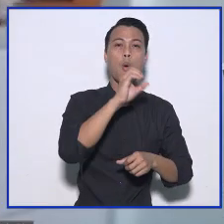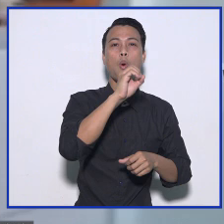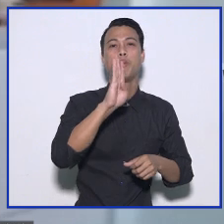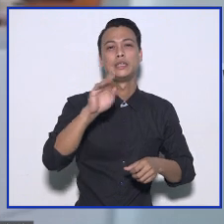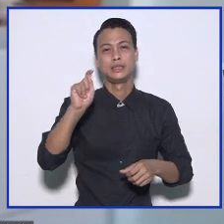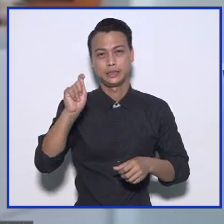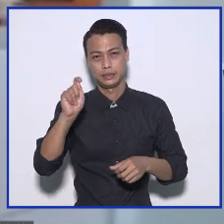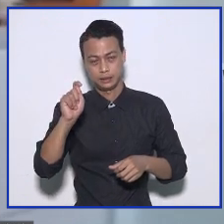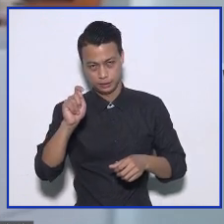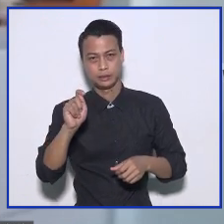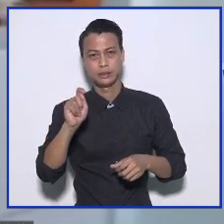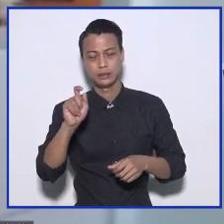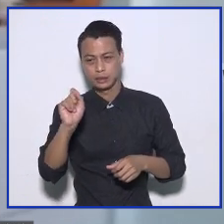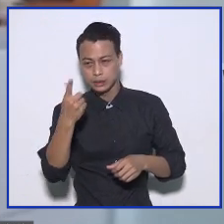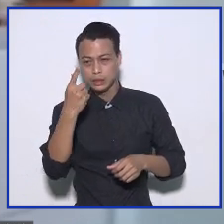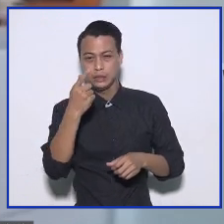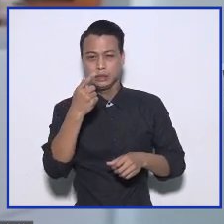public